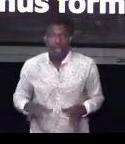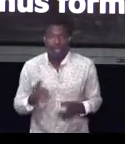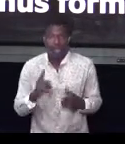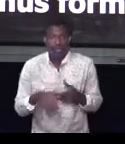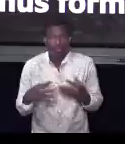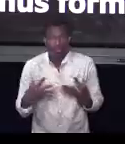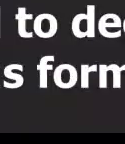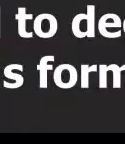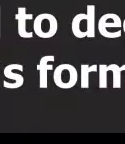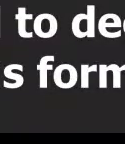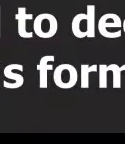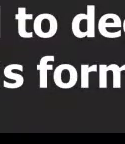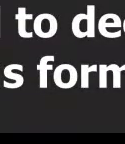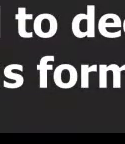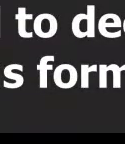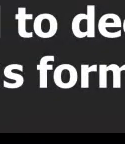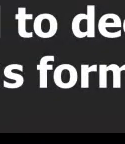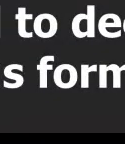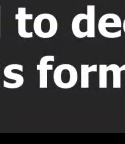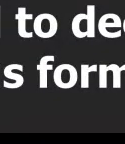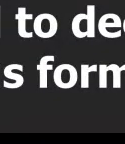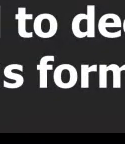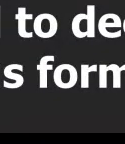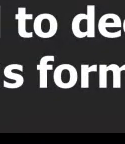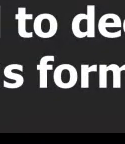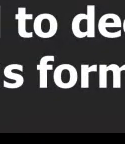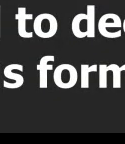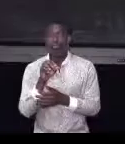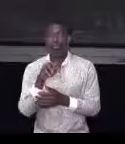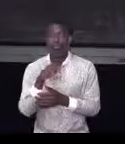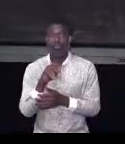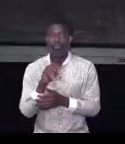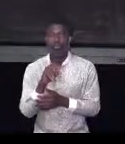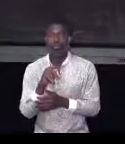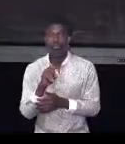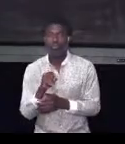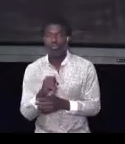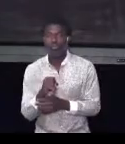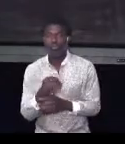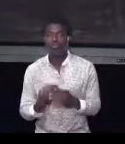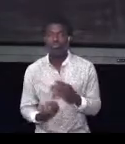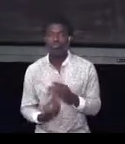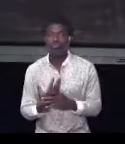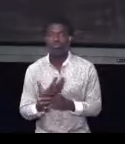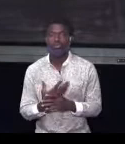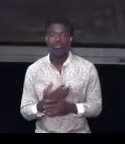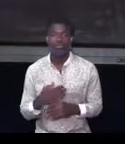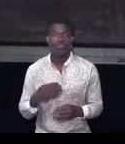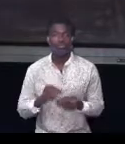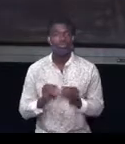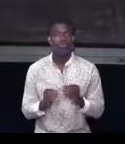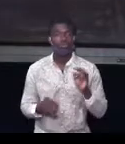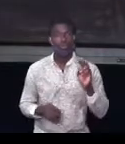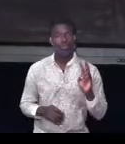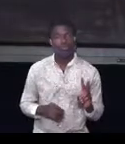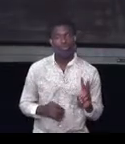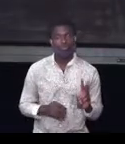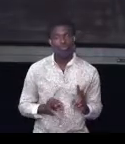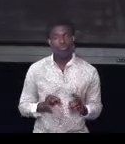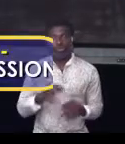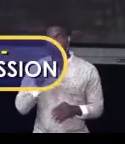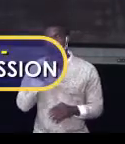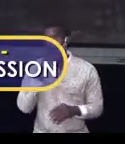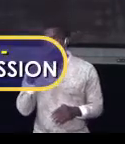to decay and compost is formed. Next type of manure is farmyard manure. Say